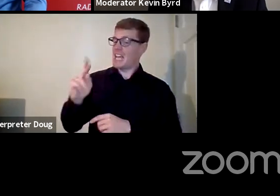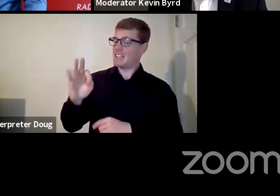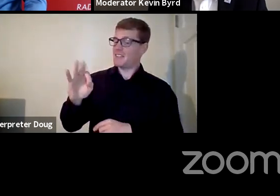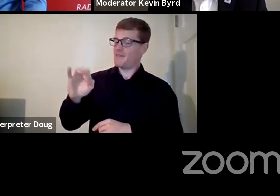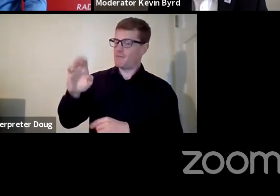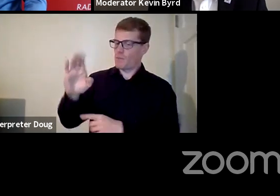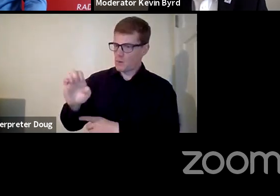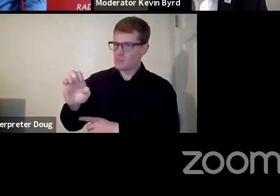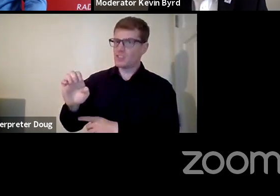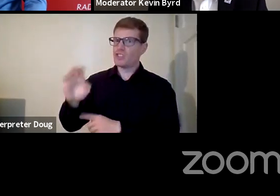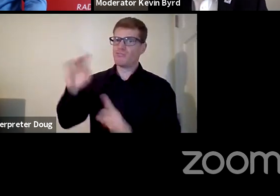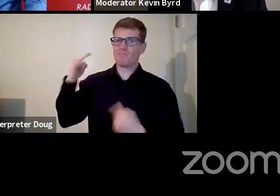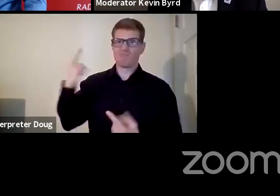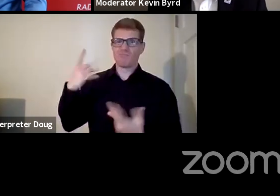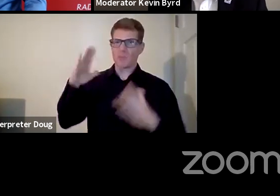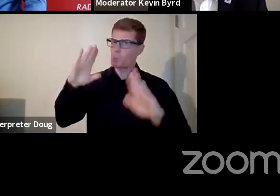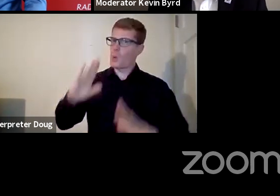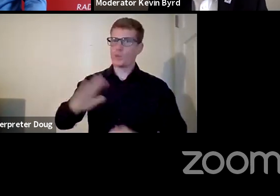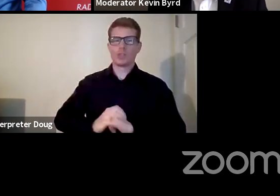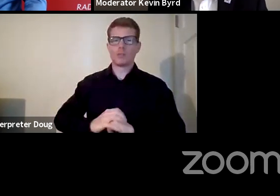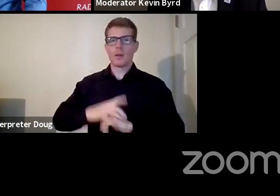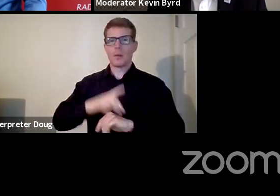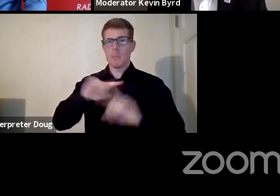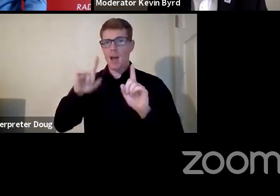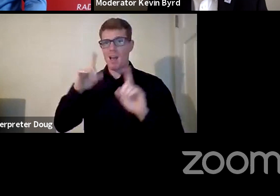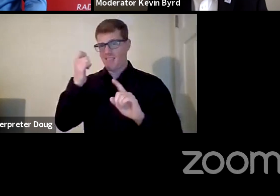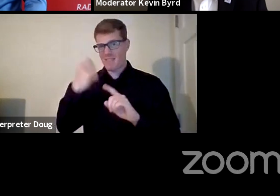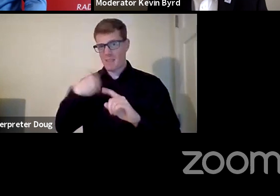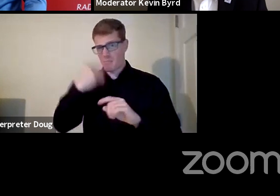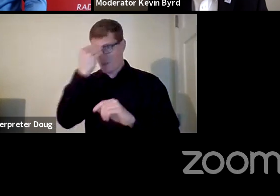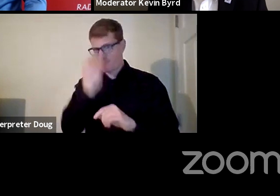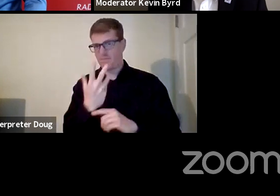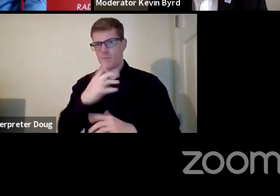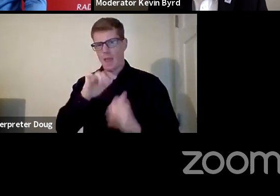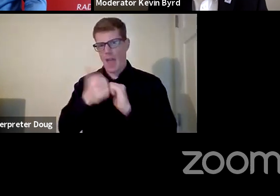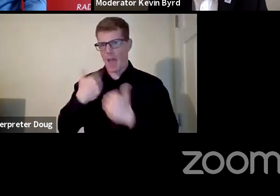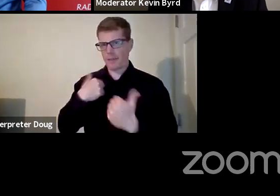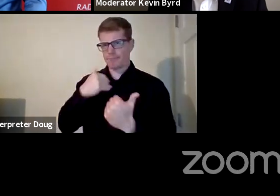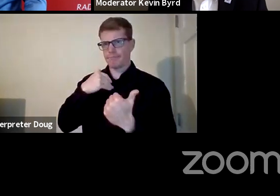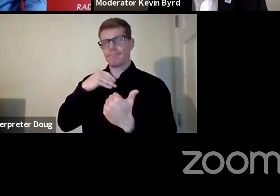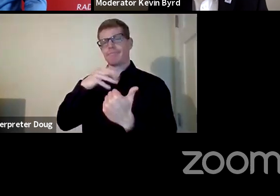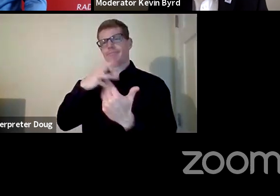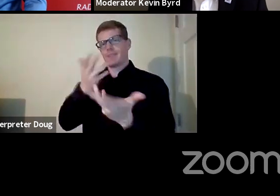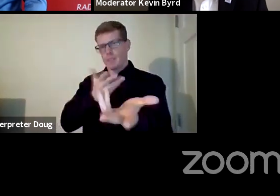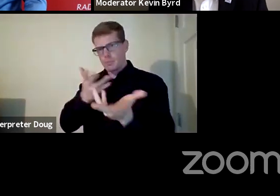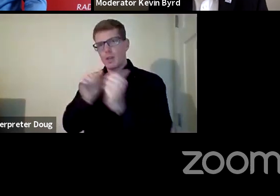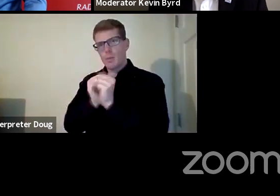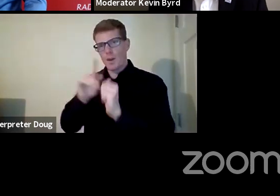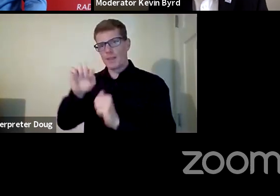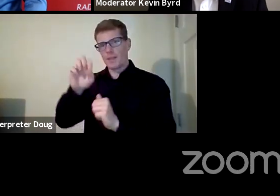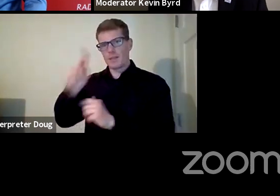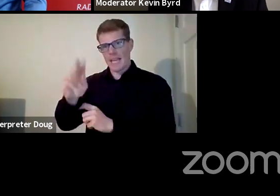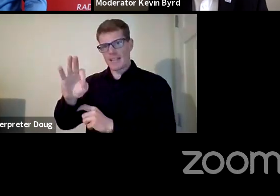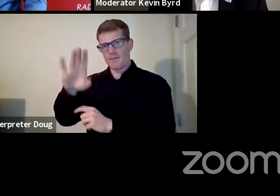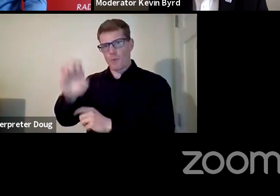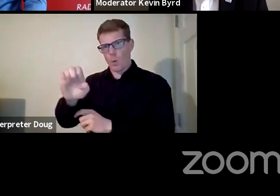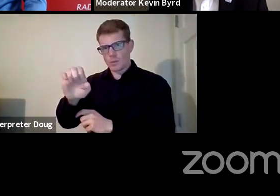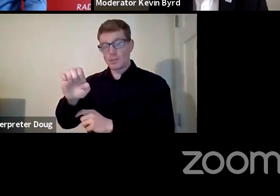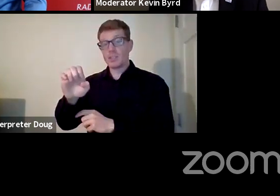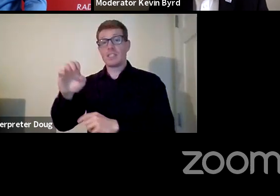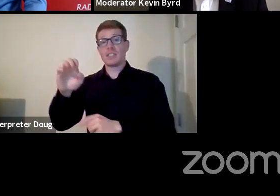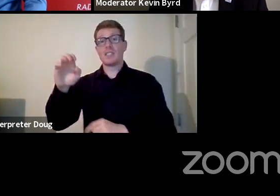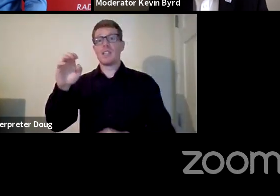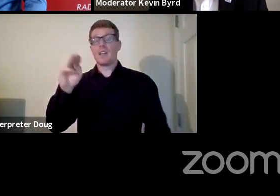we've been communicating beyond the task force, the Mayor of Blacksburg, Leslie Hager-Smith, and